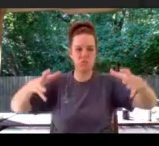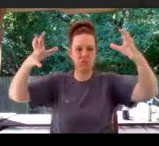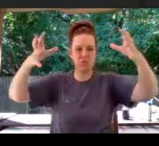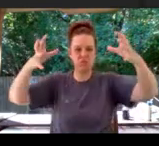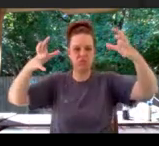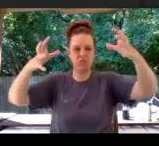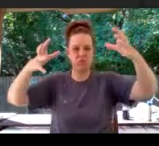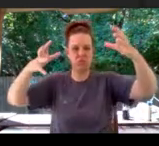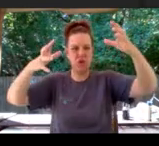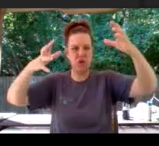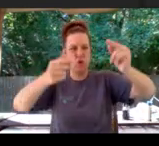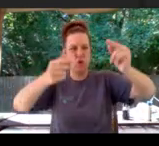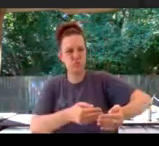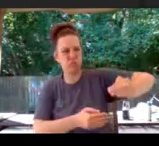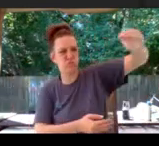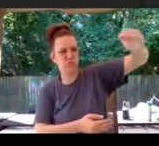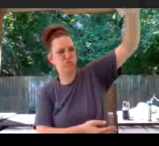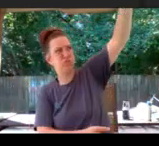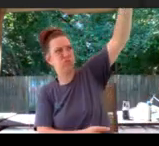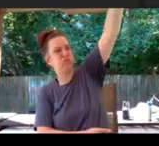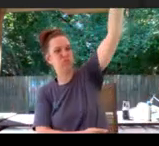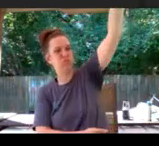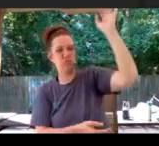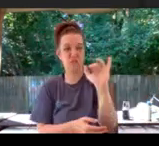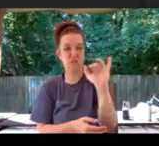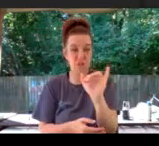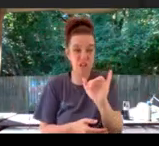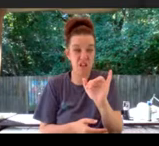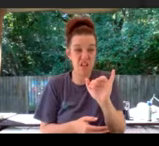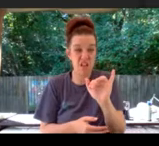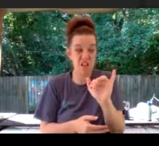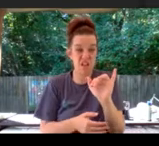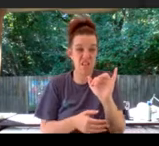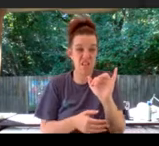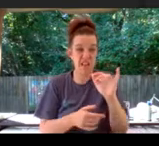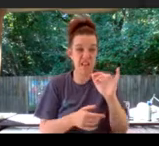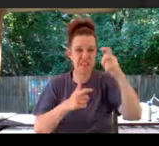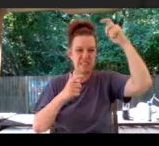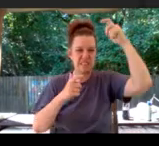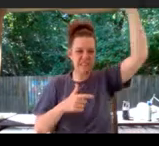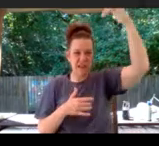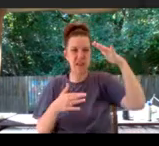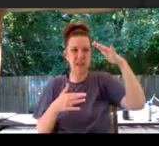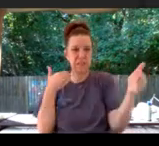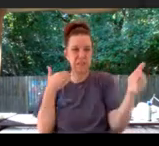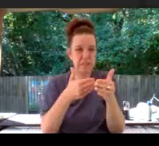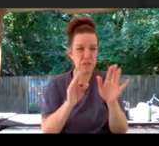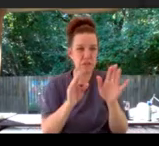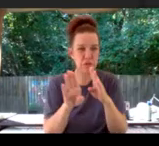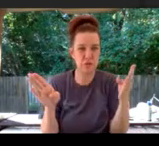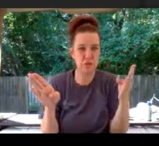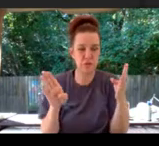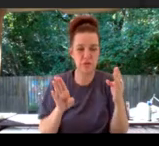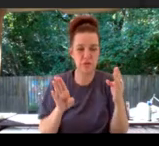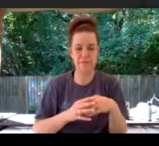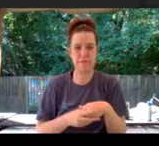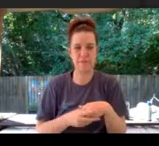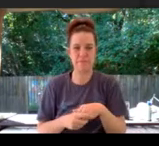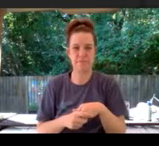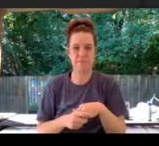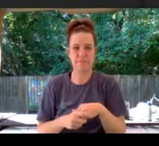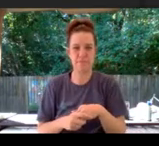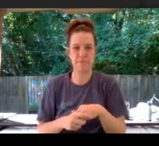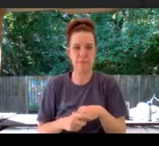like sentries by the door. Pipes of many sizes crisscrossed.